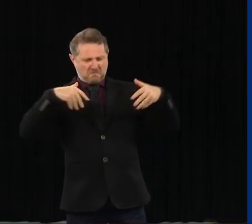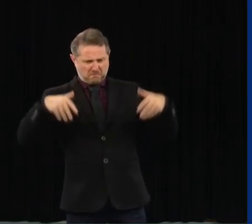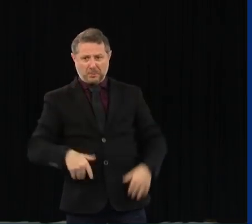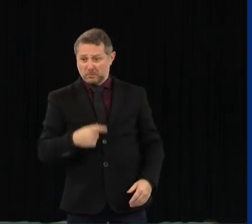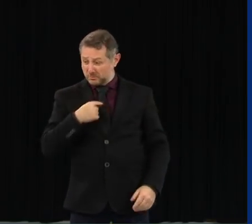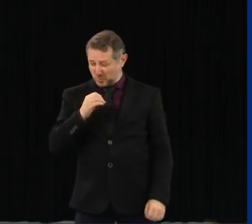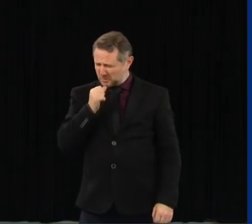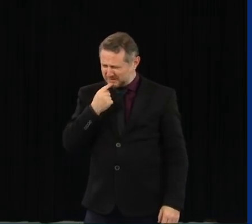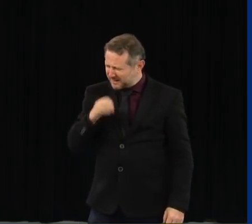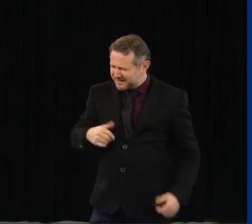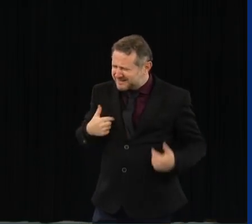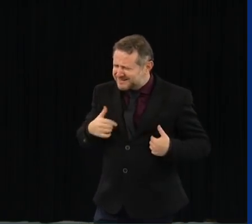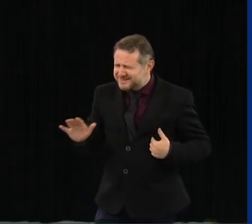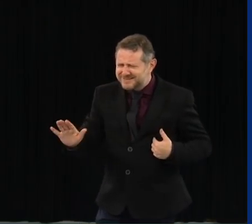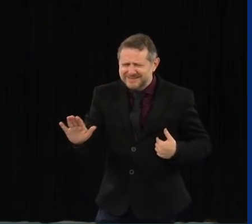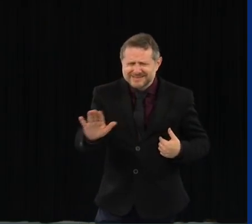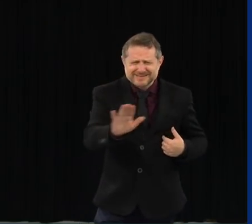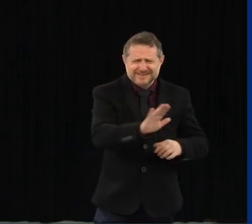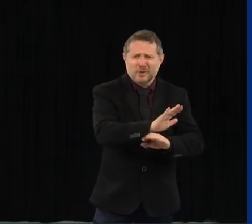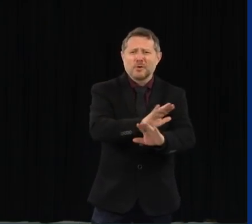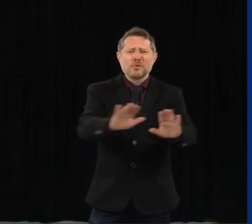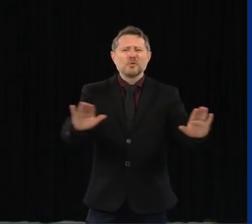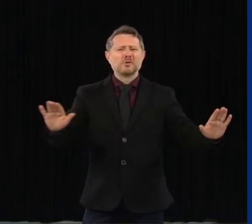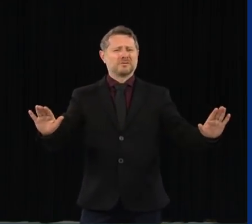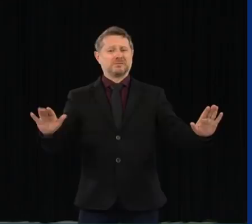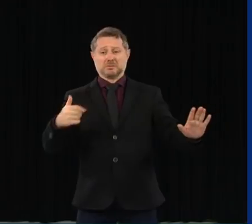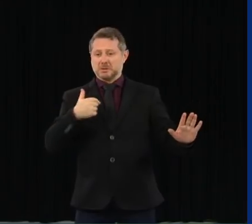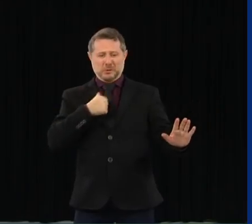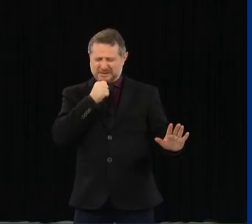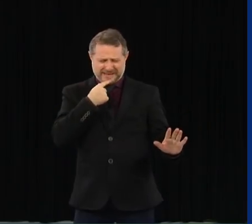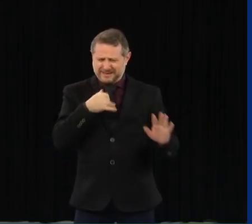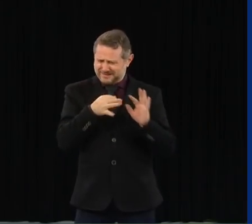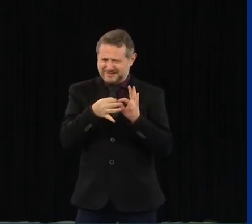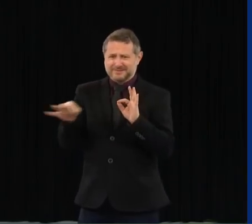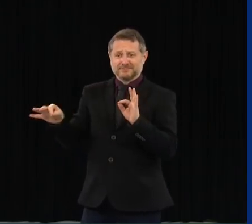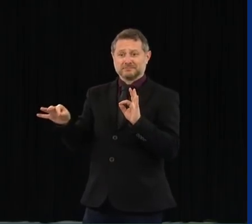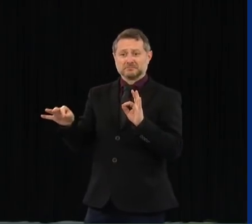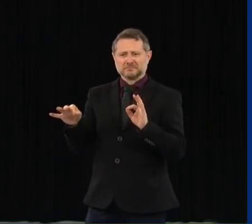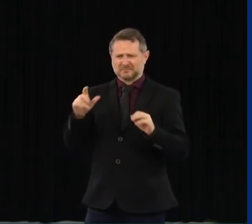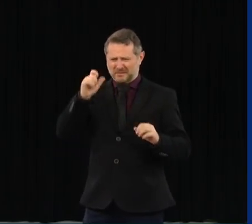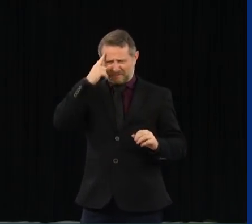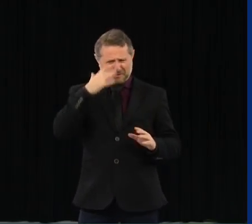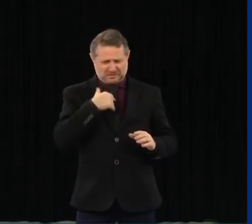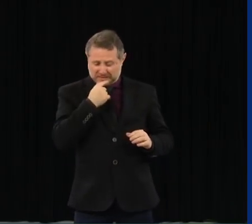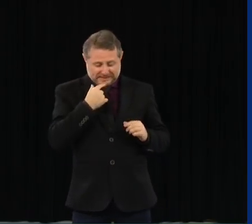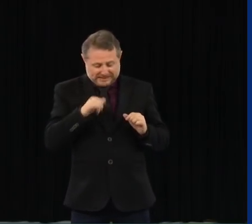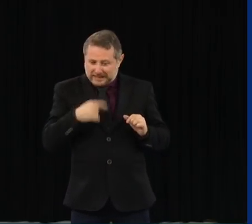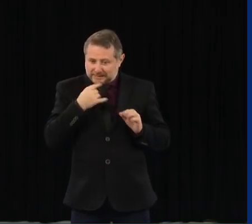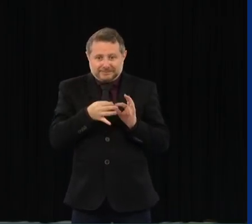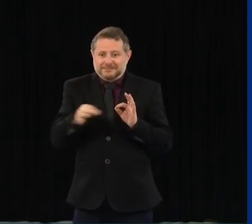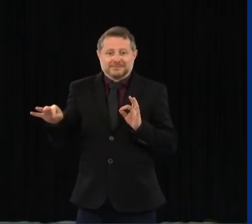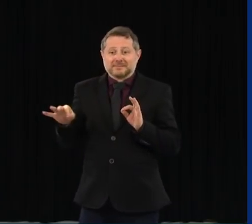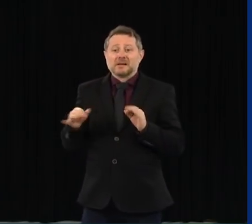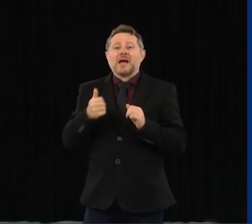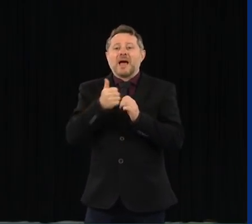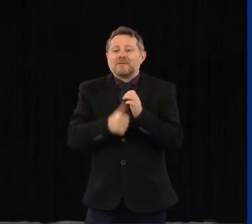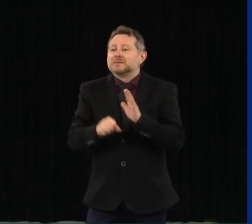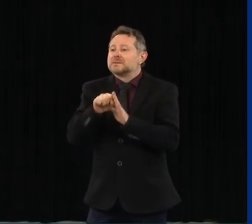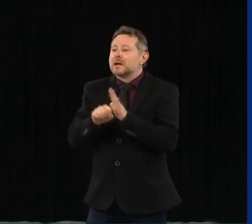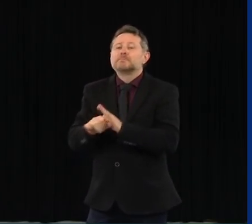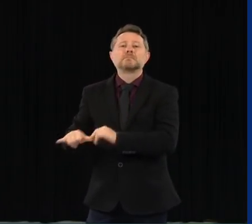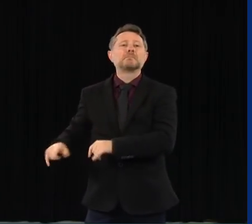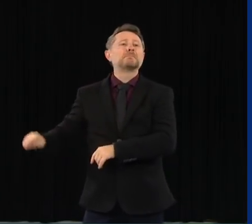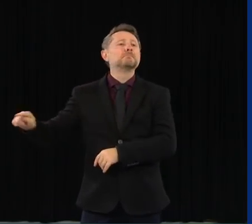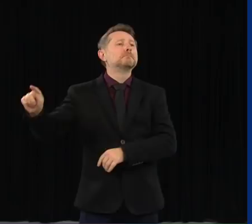on other occasions, but no governor, Democrat or Republican, is saying that here. Every state is saying the same thing. I